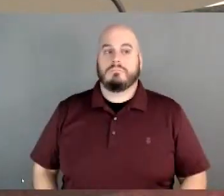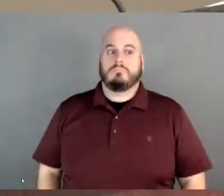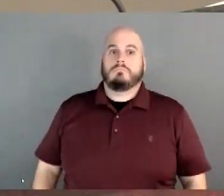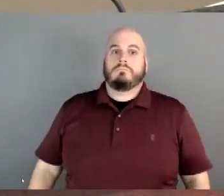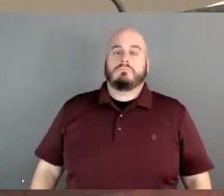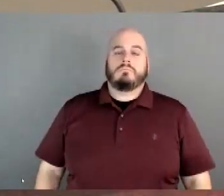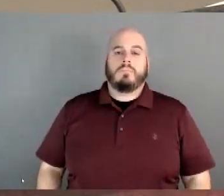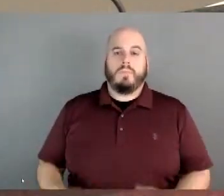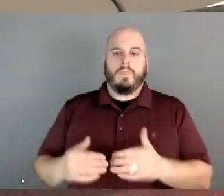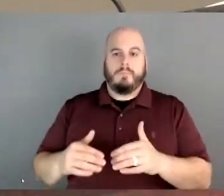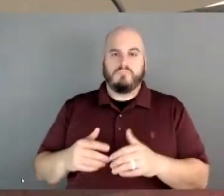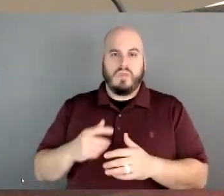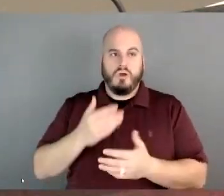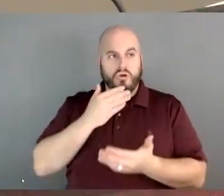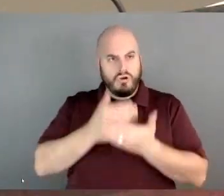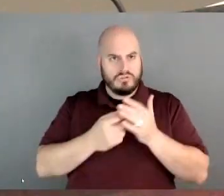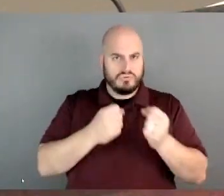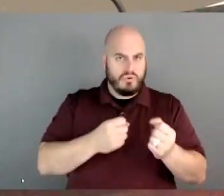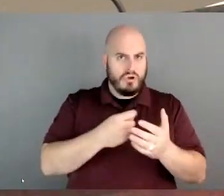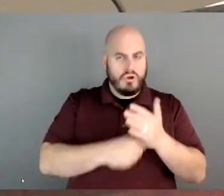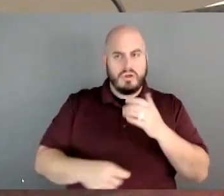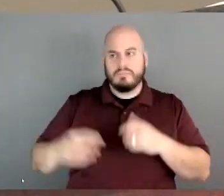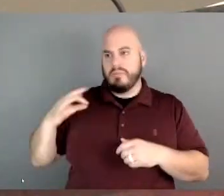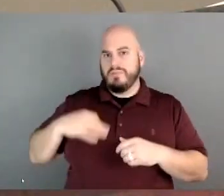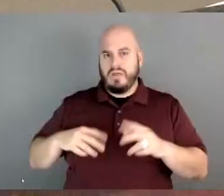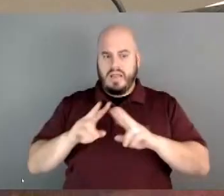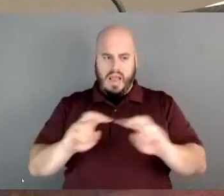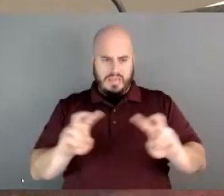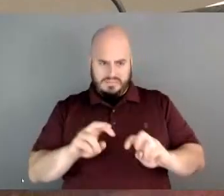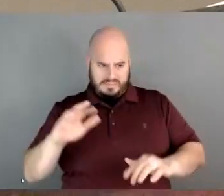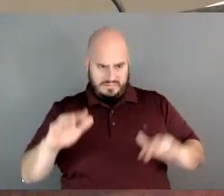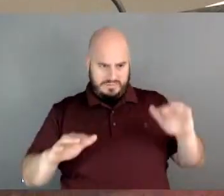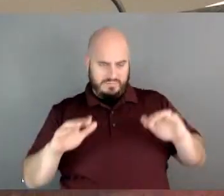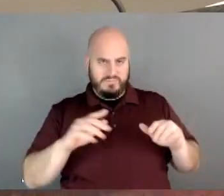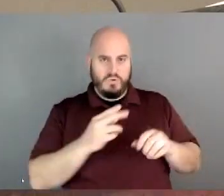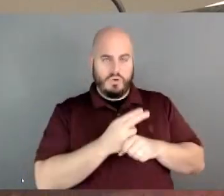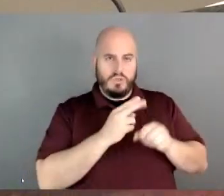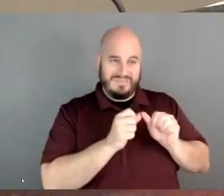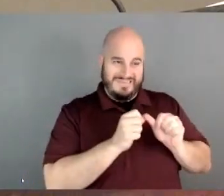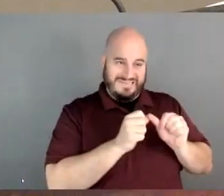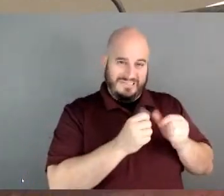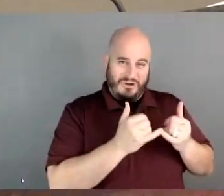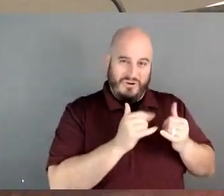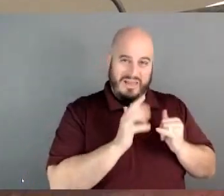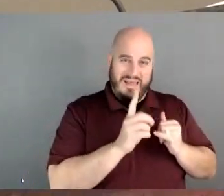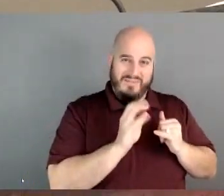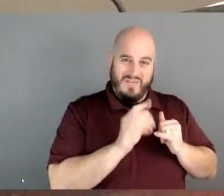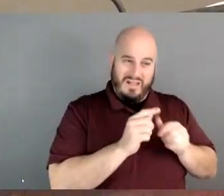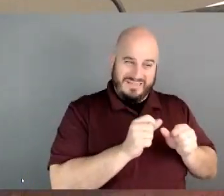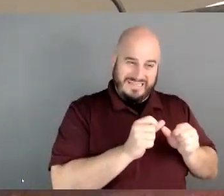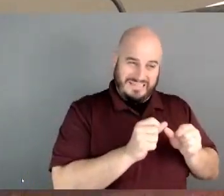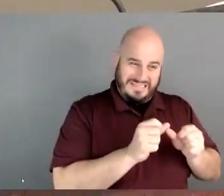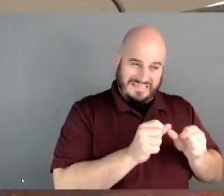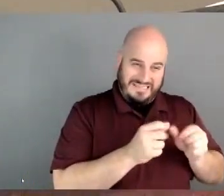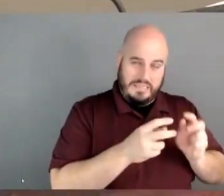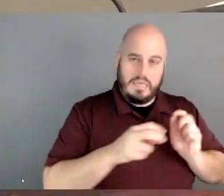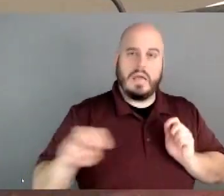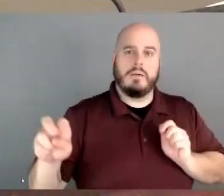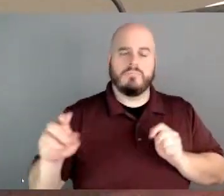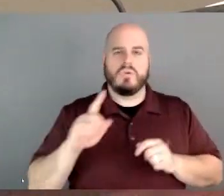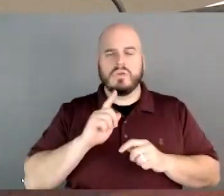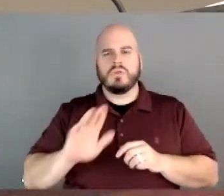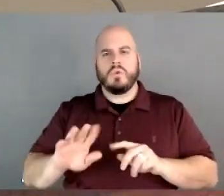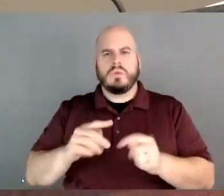cost benefit of utilizing the existing landfill for a longer amount of time. I really commend you and your team for the work that you guys have